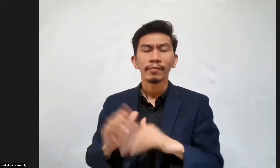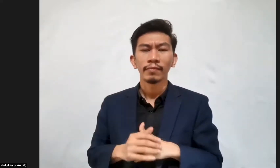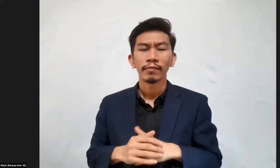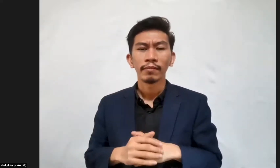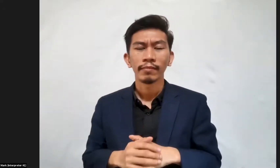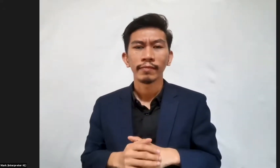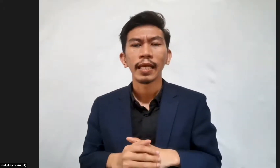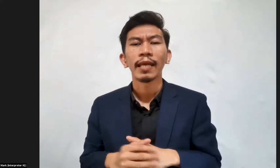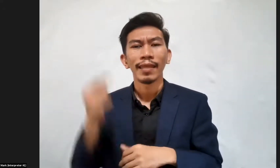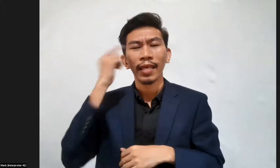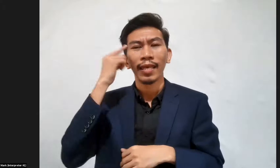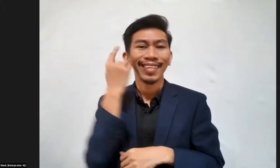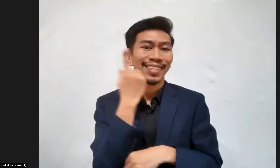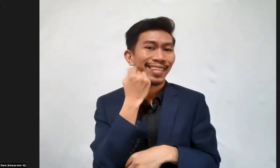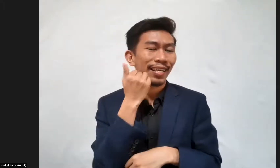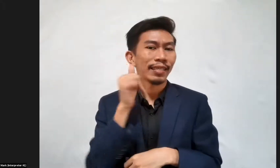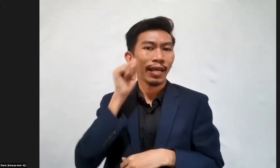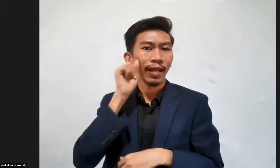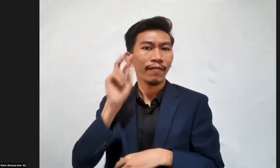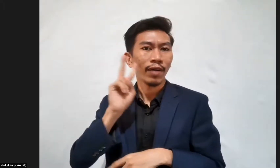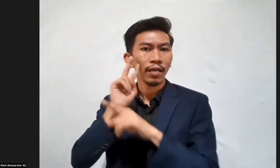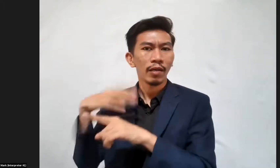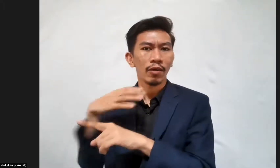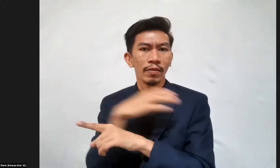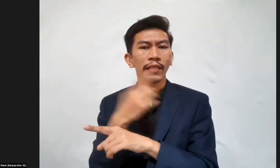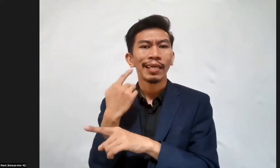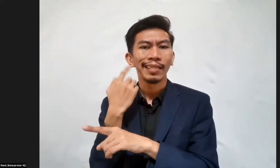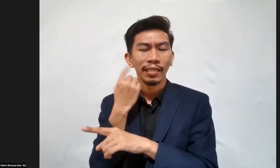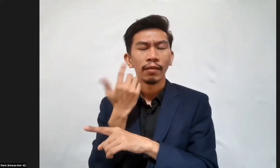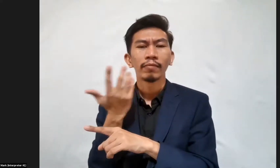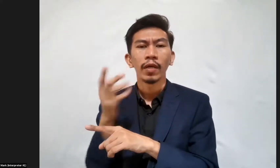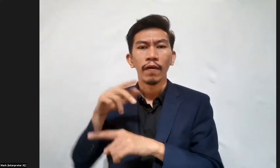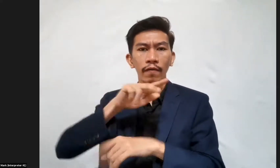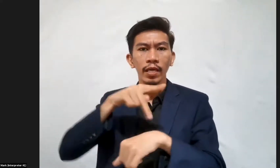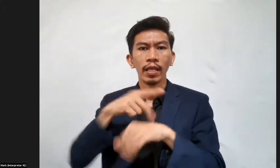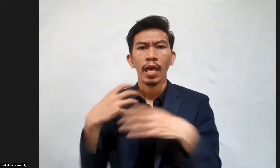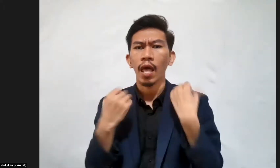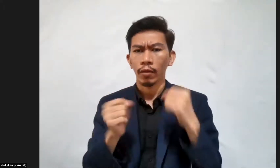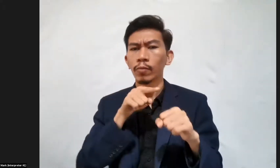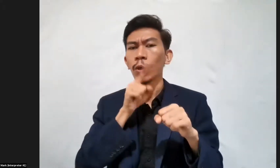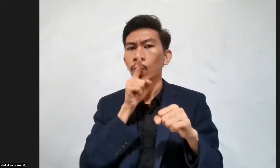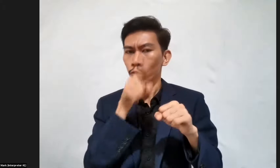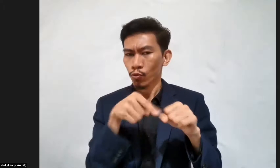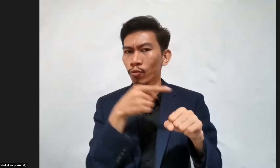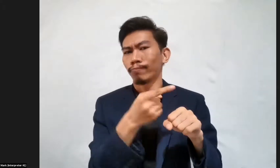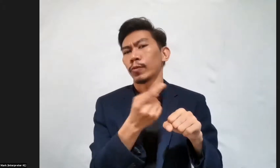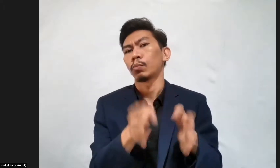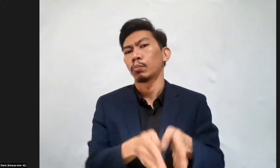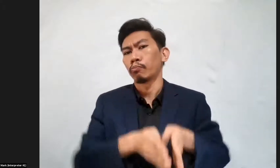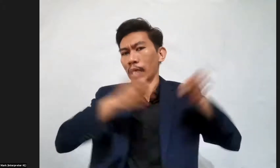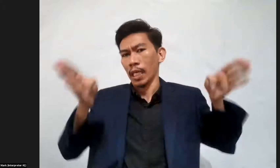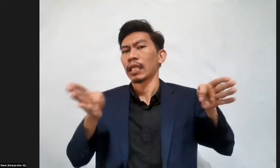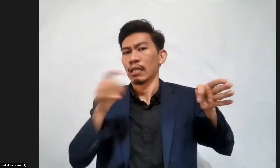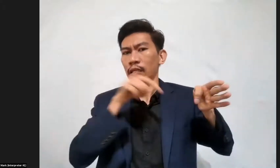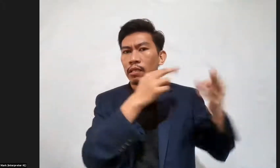Mr. Pargas was here earlier, and PhilHealth is really, I think, the biggest player in this